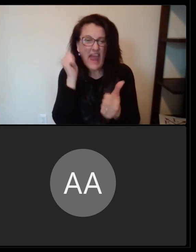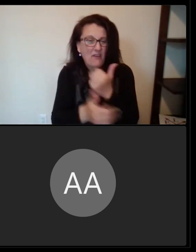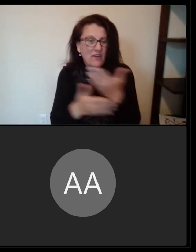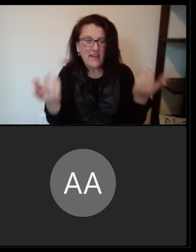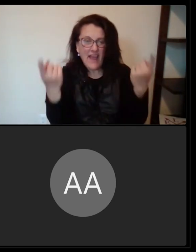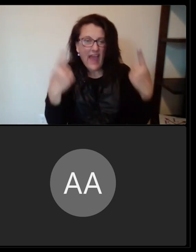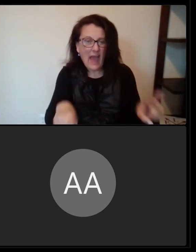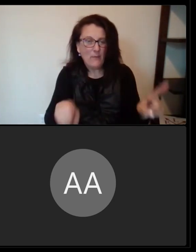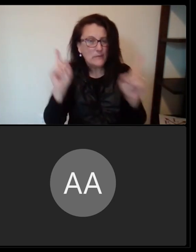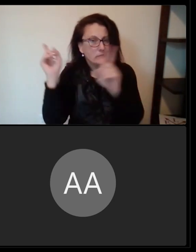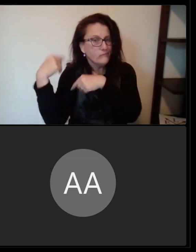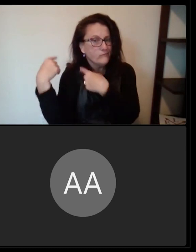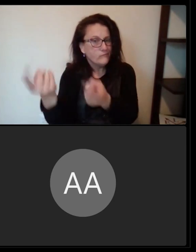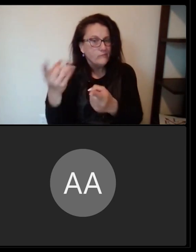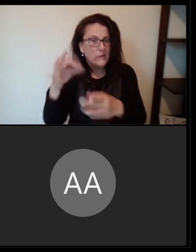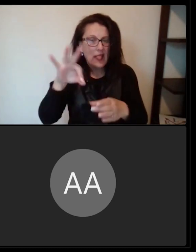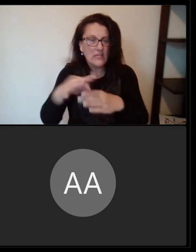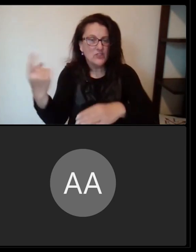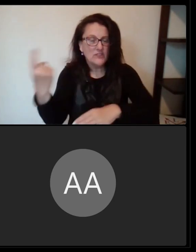happened throughout the election day